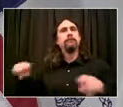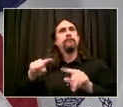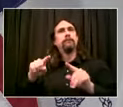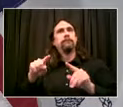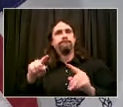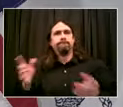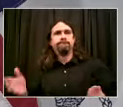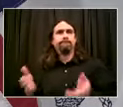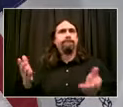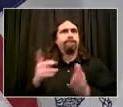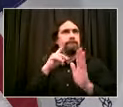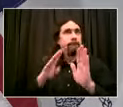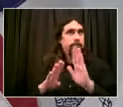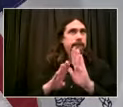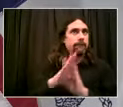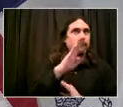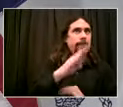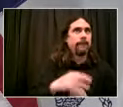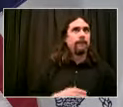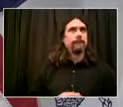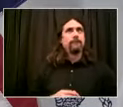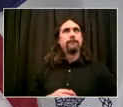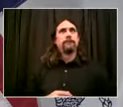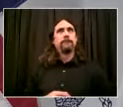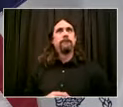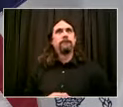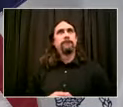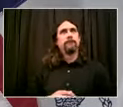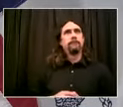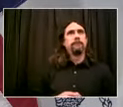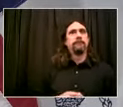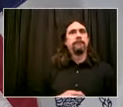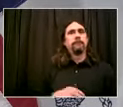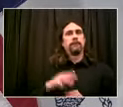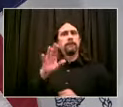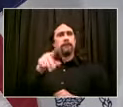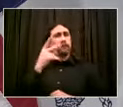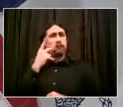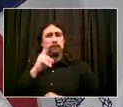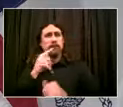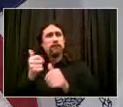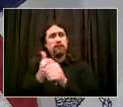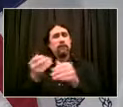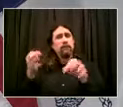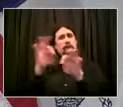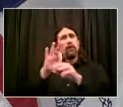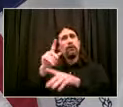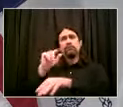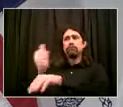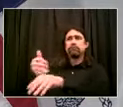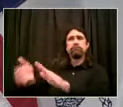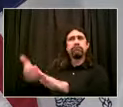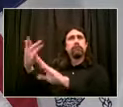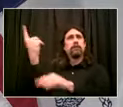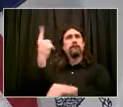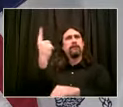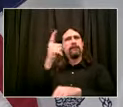makes a huge difference. And one of the leaders that made it happen, the borough president of Queens, Donovan Richards. Thank you, Mayor